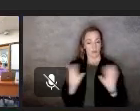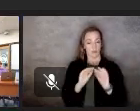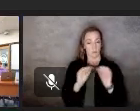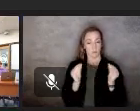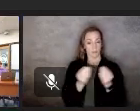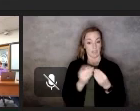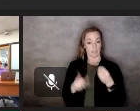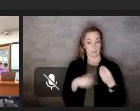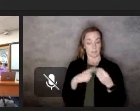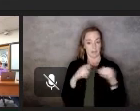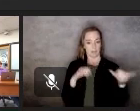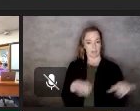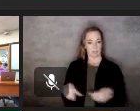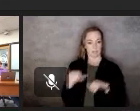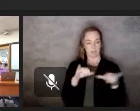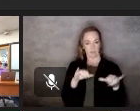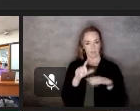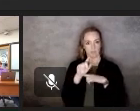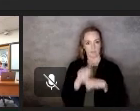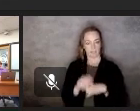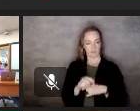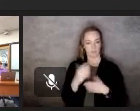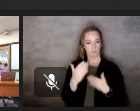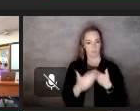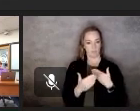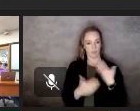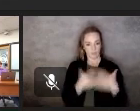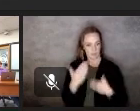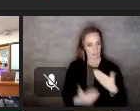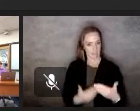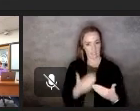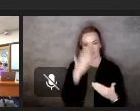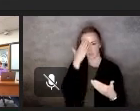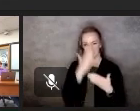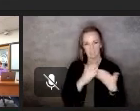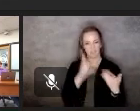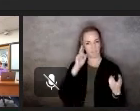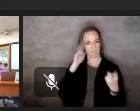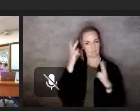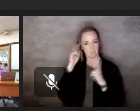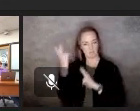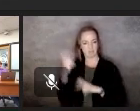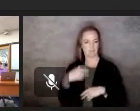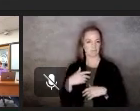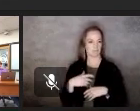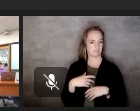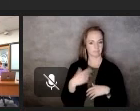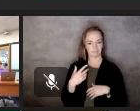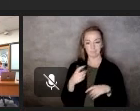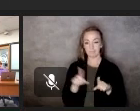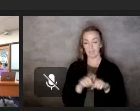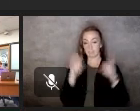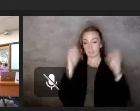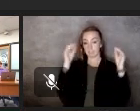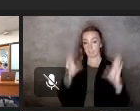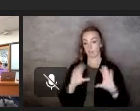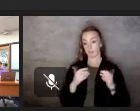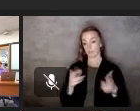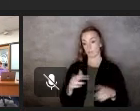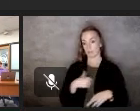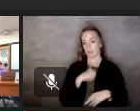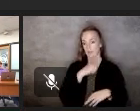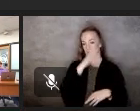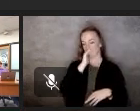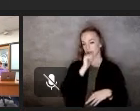revision process. I know there's some disinformation and just a lack of understanding. As an educator, I know in the classroom, I didn't think about standards